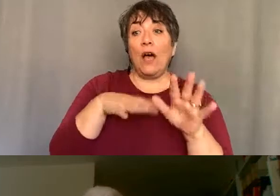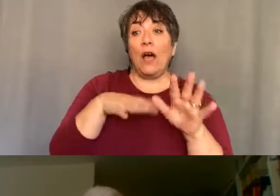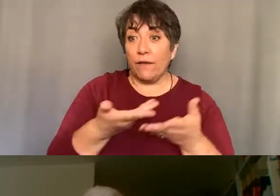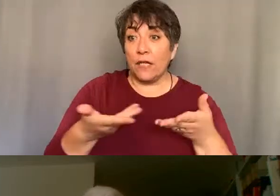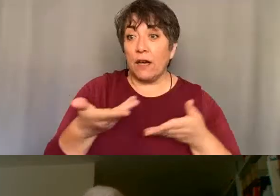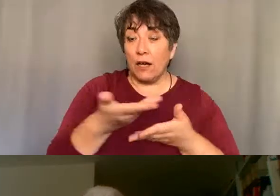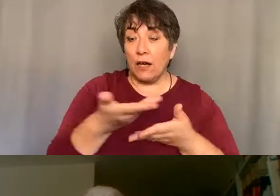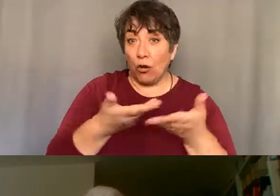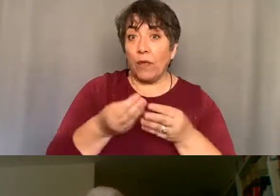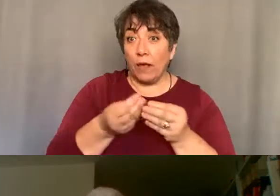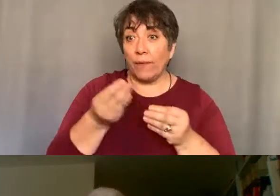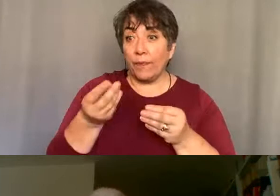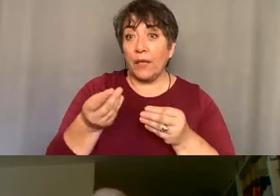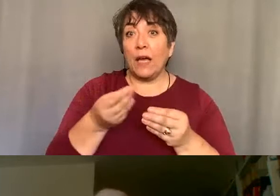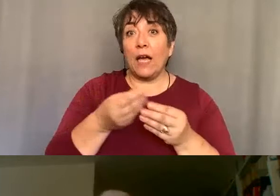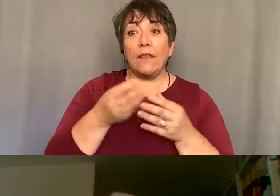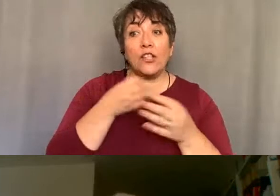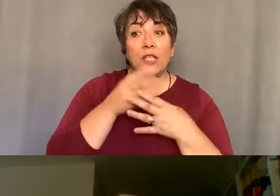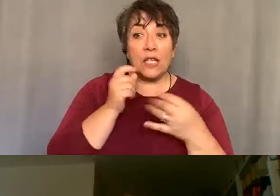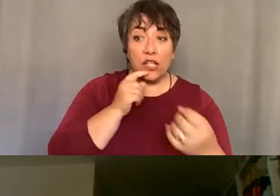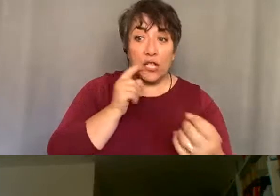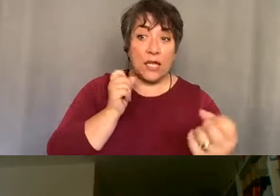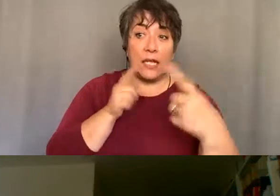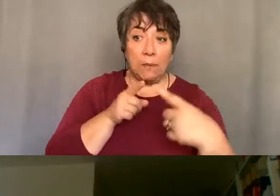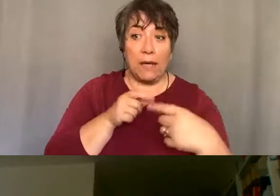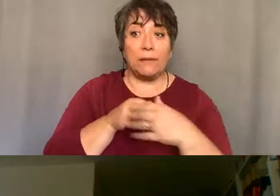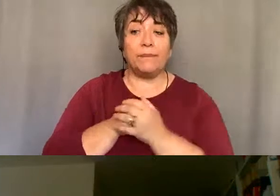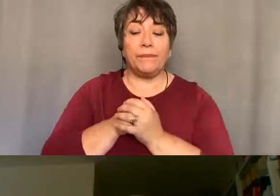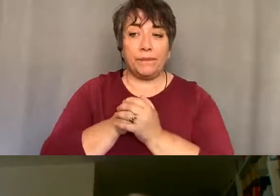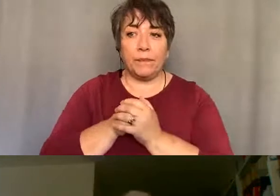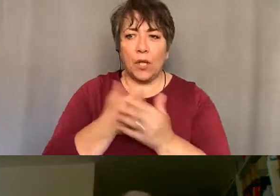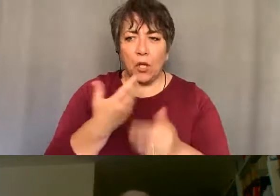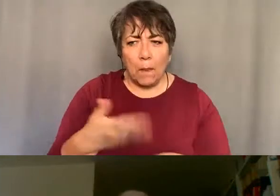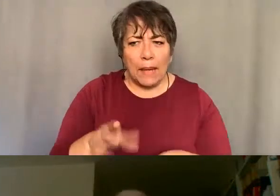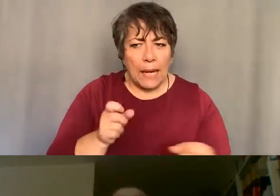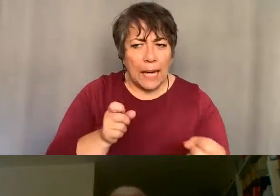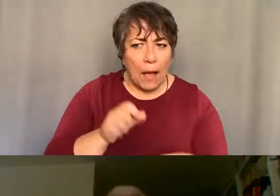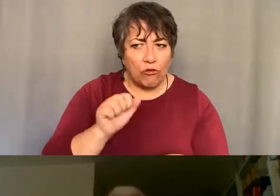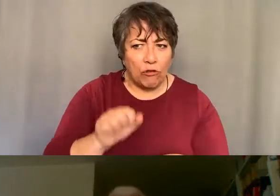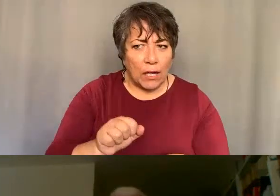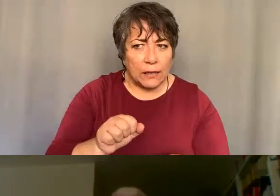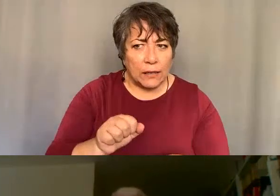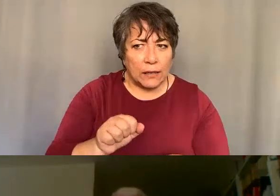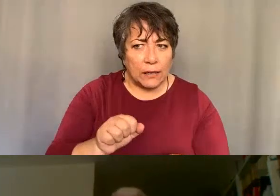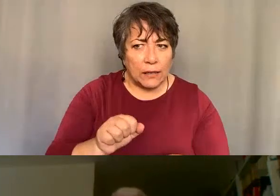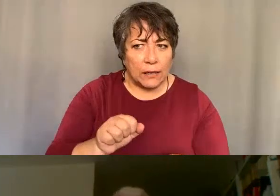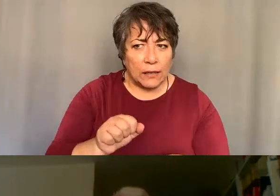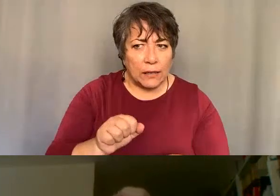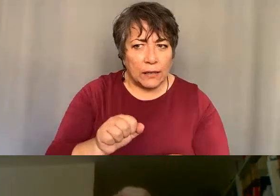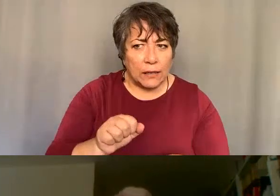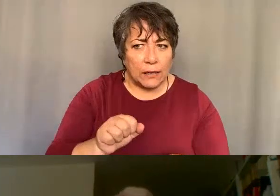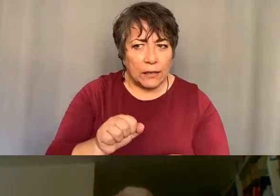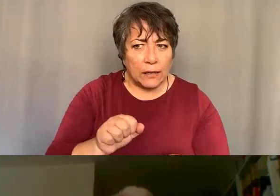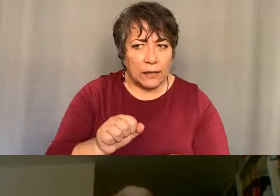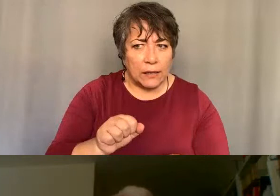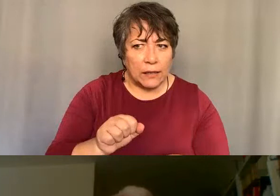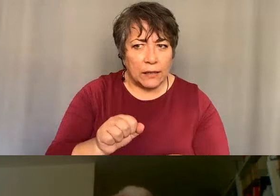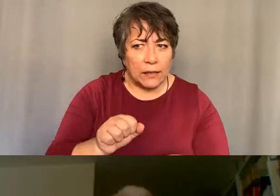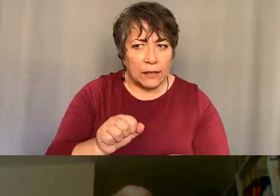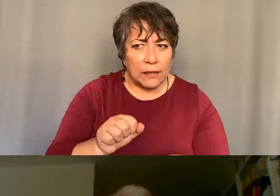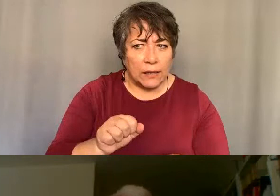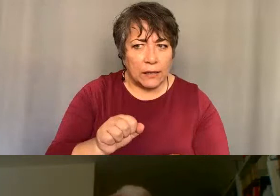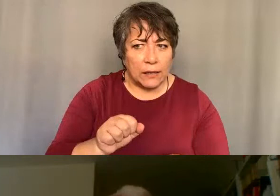that that you'd like to have a dialogue with her, and I think she says she sent an email. That's really kind, thank you. Richard, would